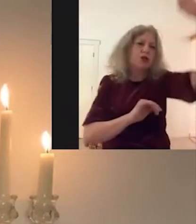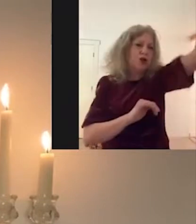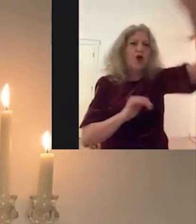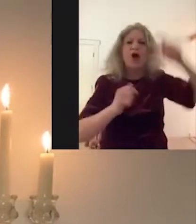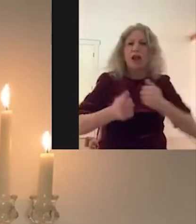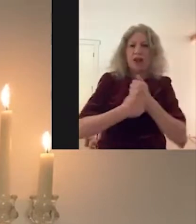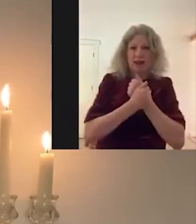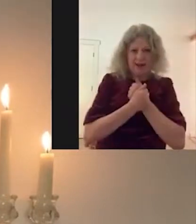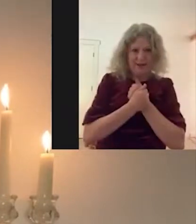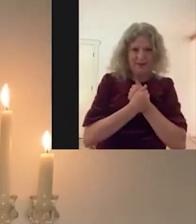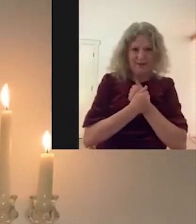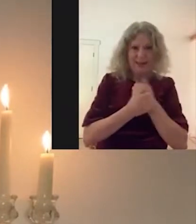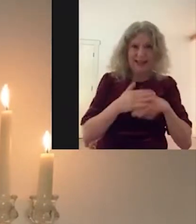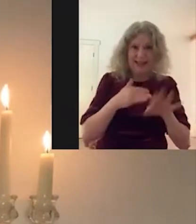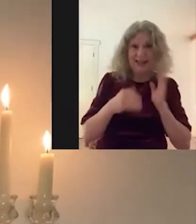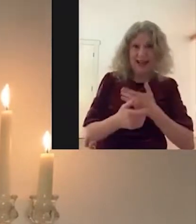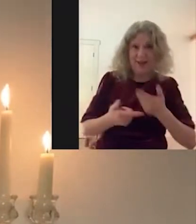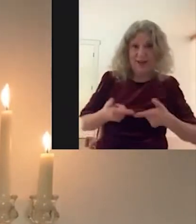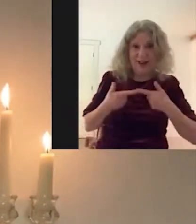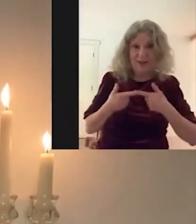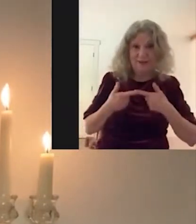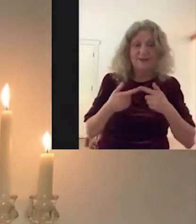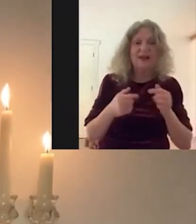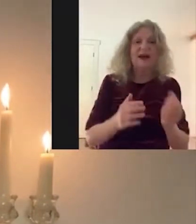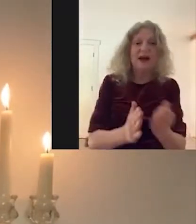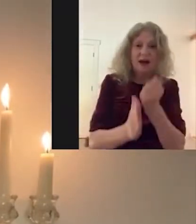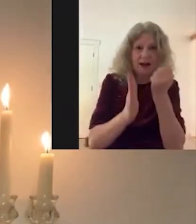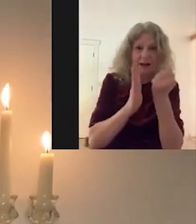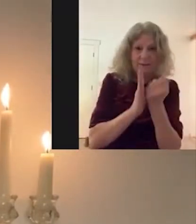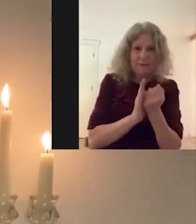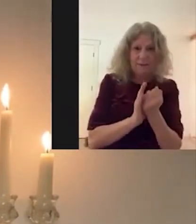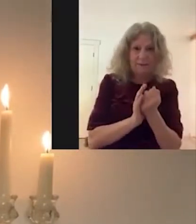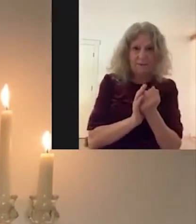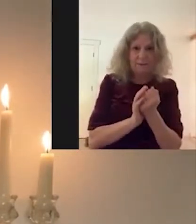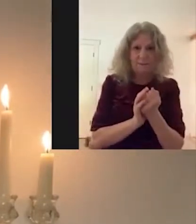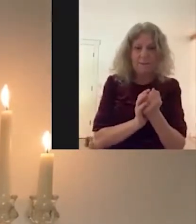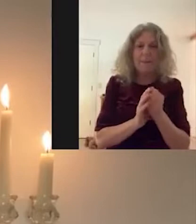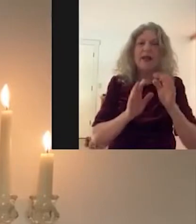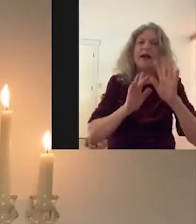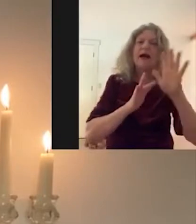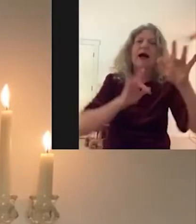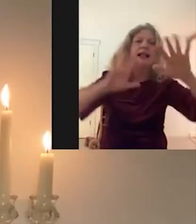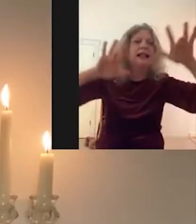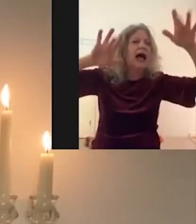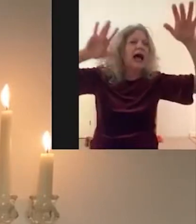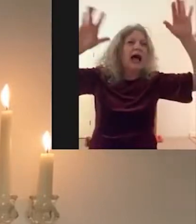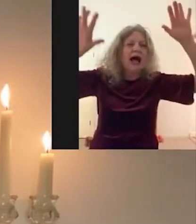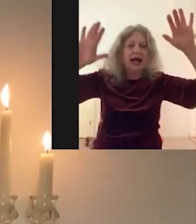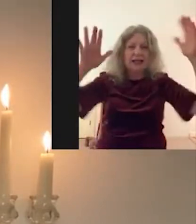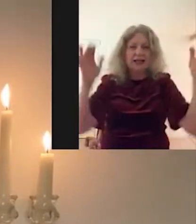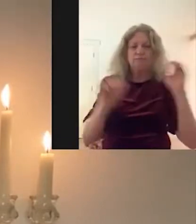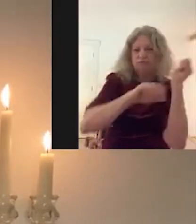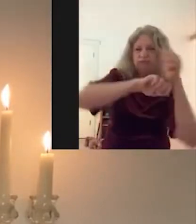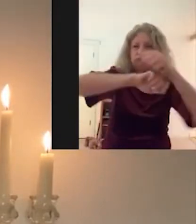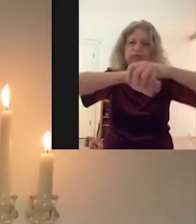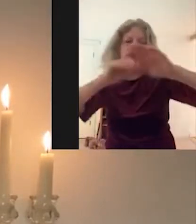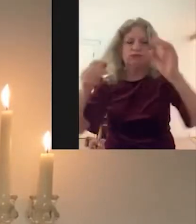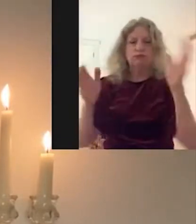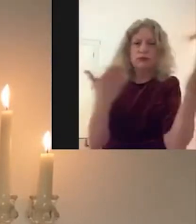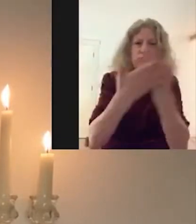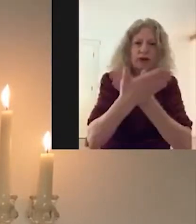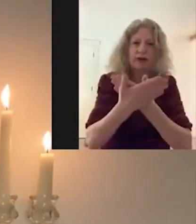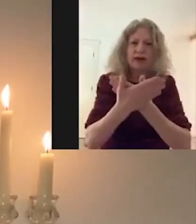lives. Amen. The light shines in the darkness, and the darkness has